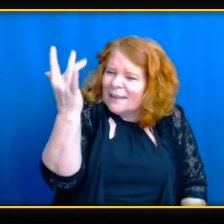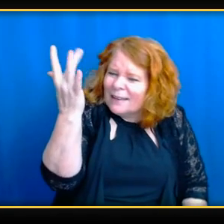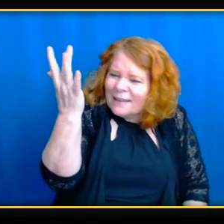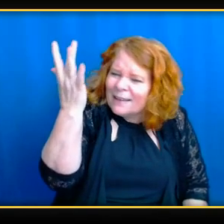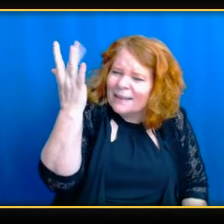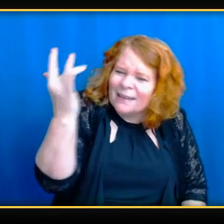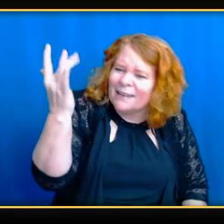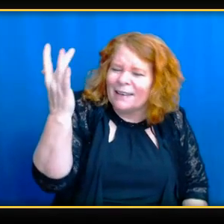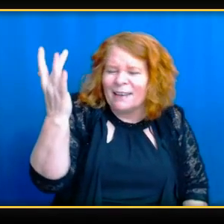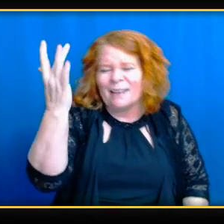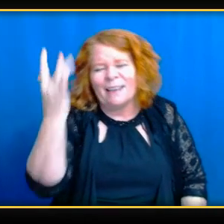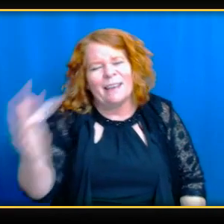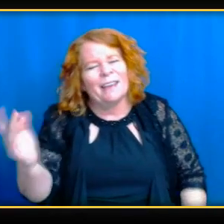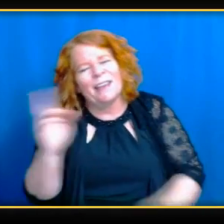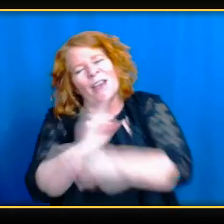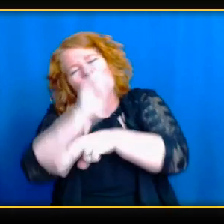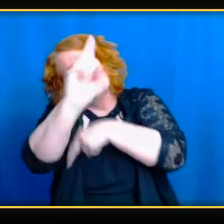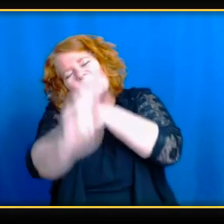sing?